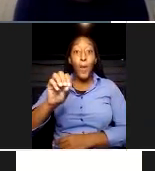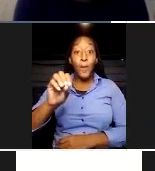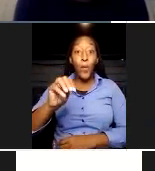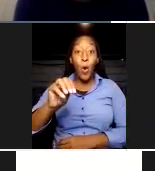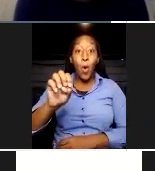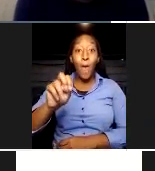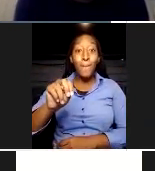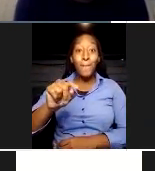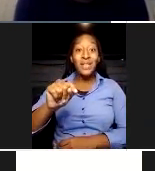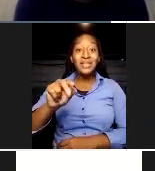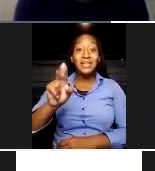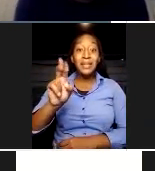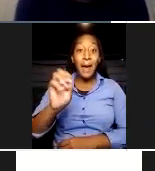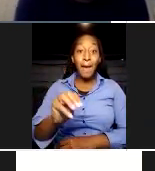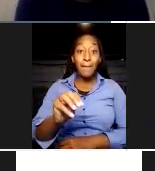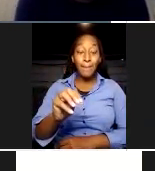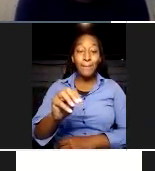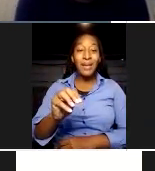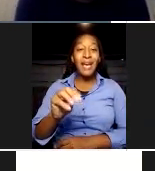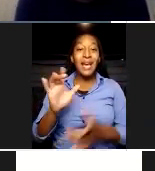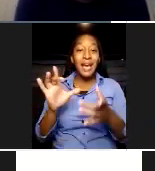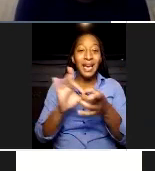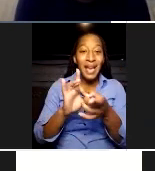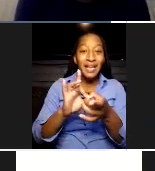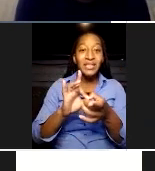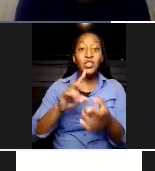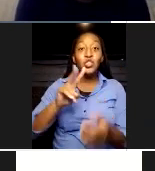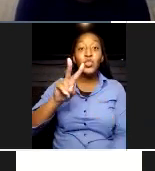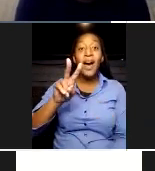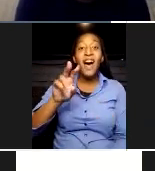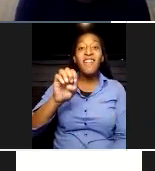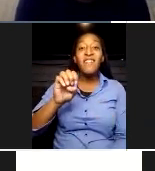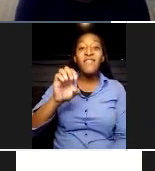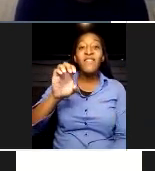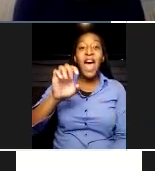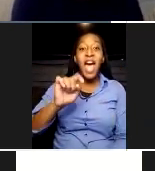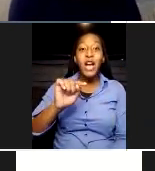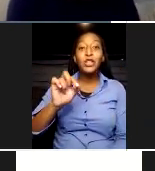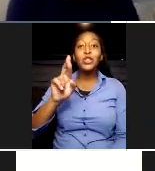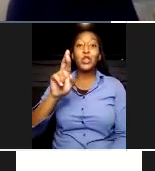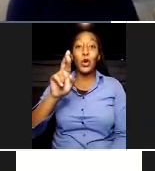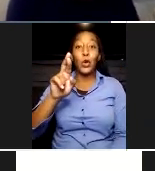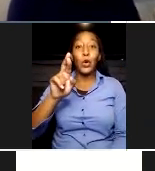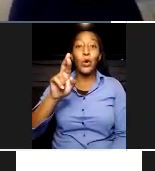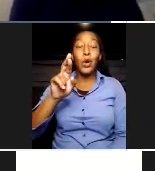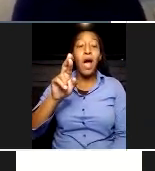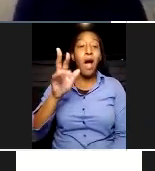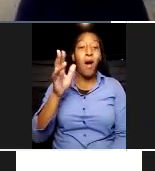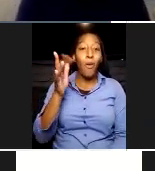from velocity. Since velocity is a vector, momentum is a vector,